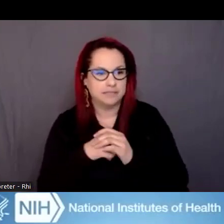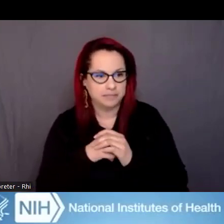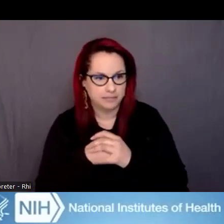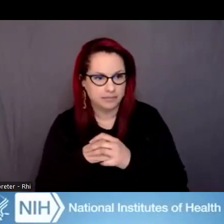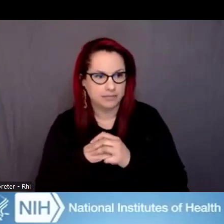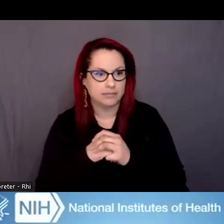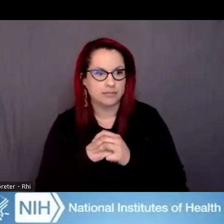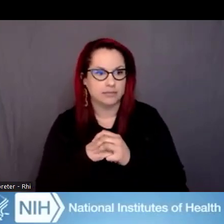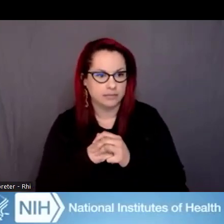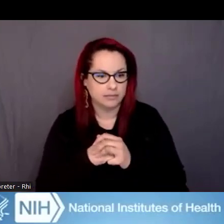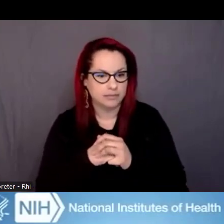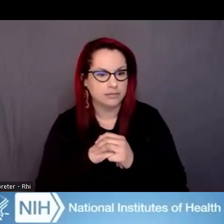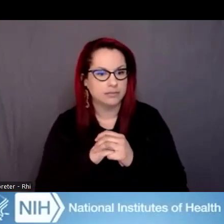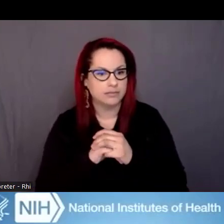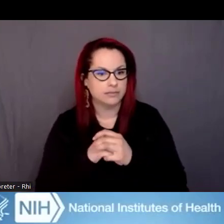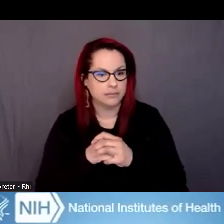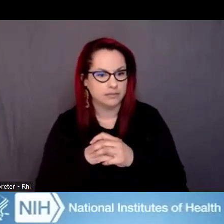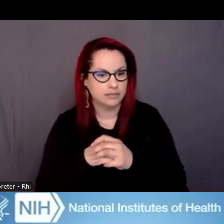Great.